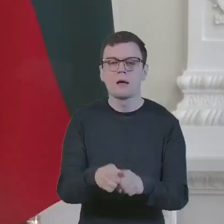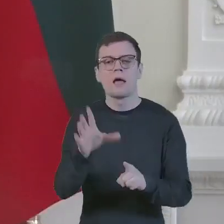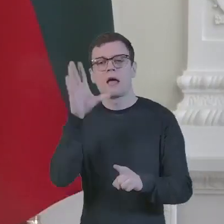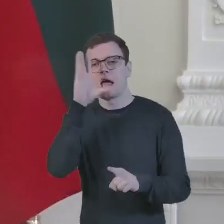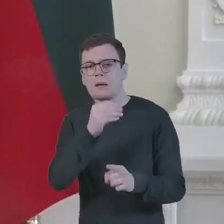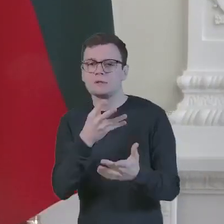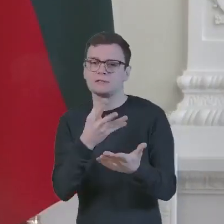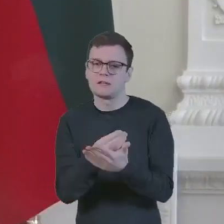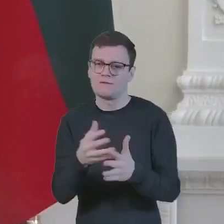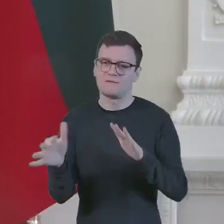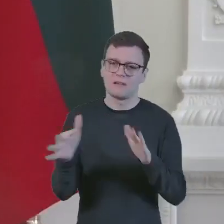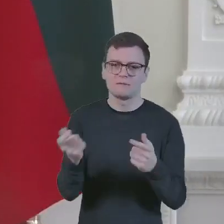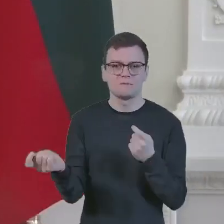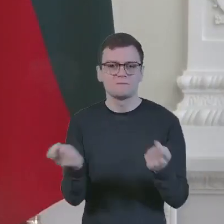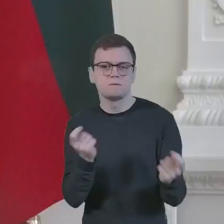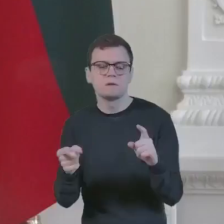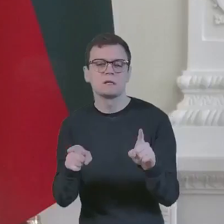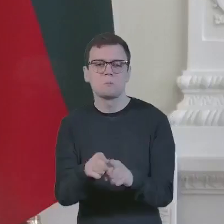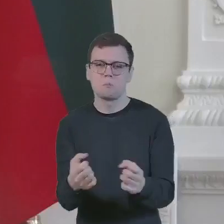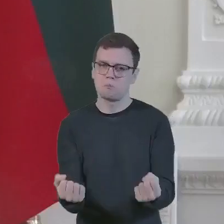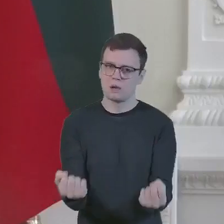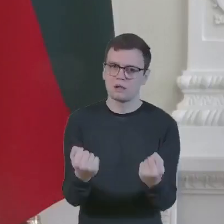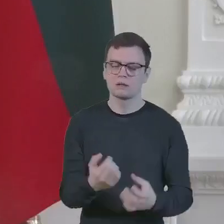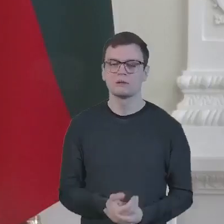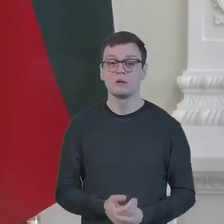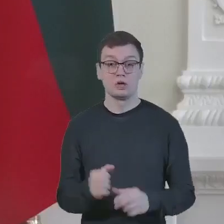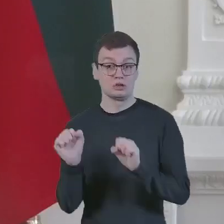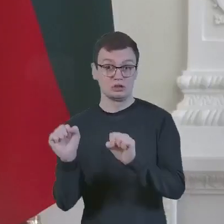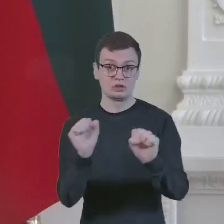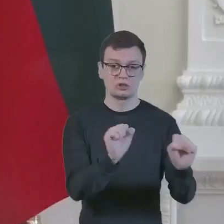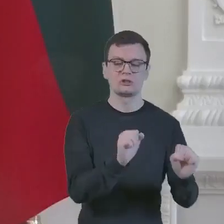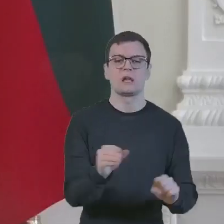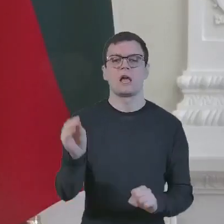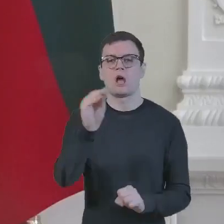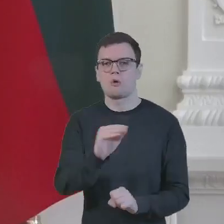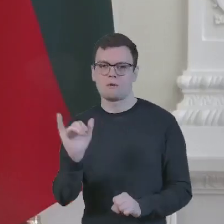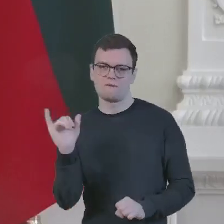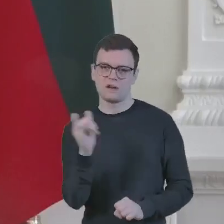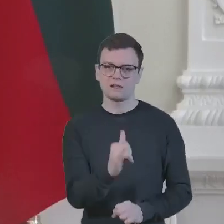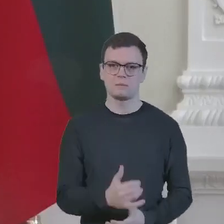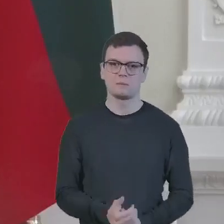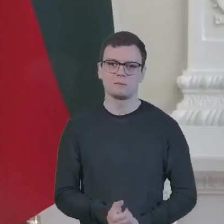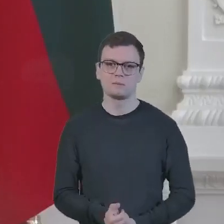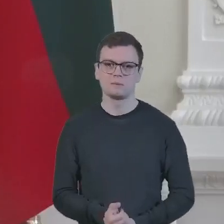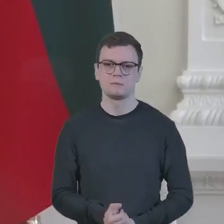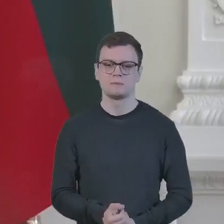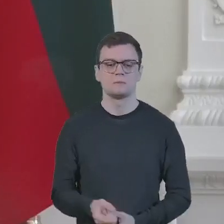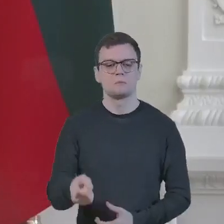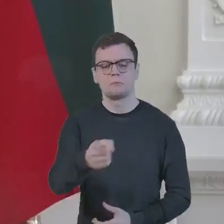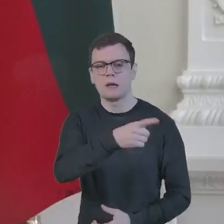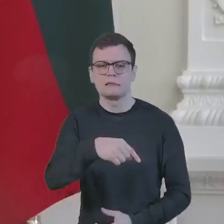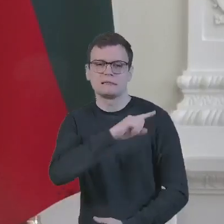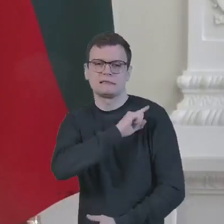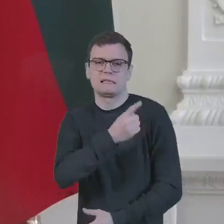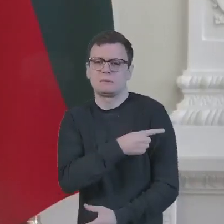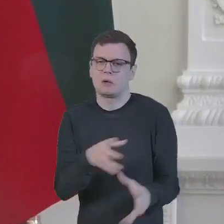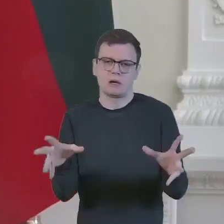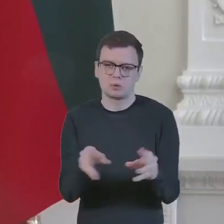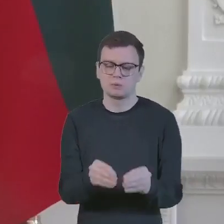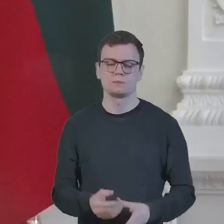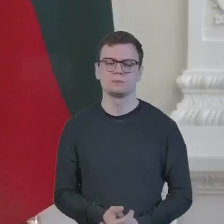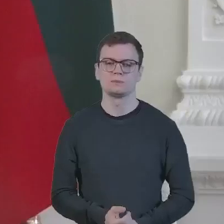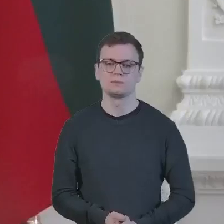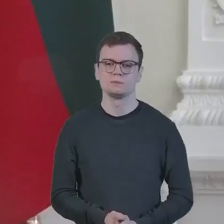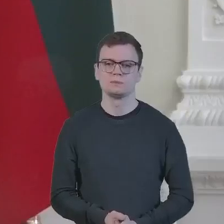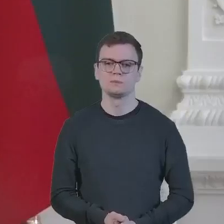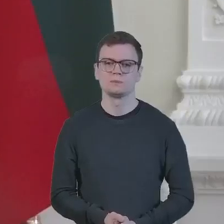our ability to coordinate our actions, to support each other, and to defend our core European values. We are strong